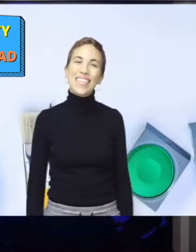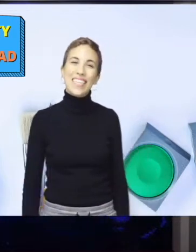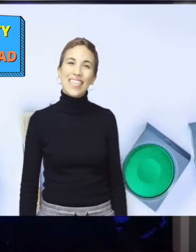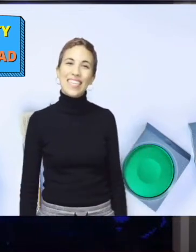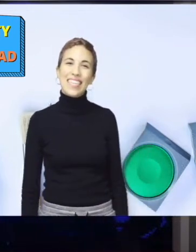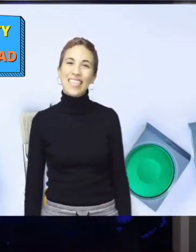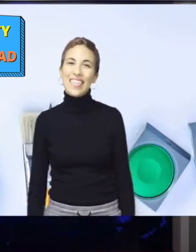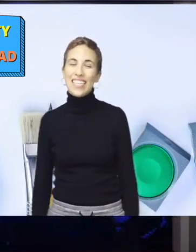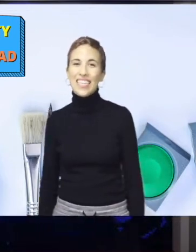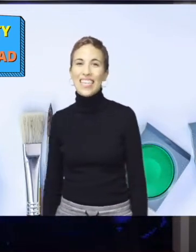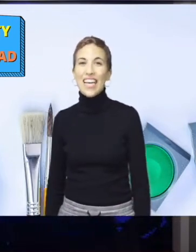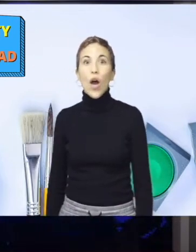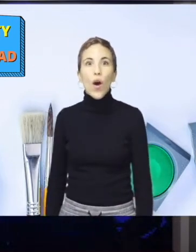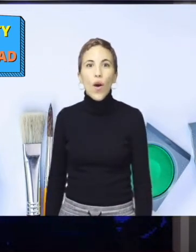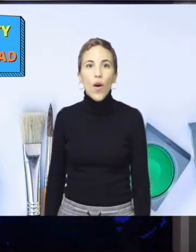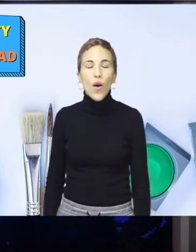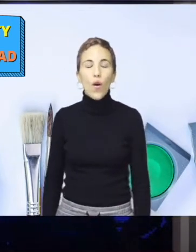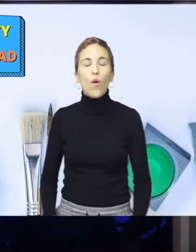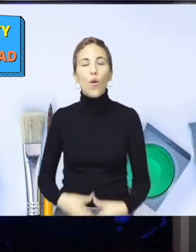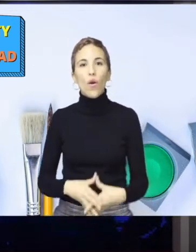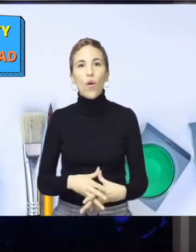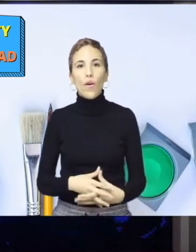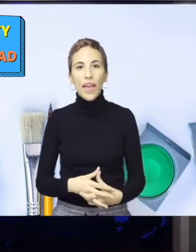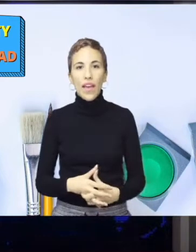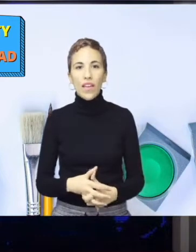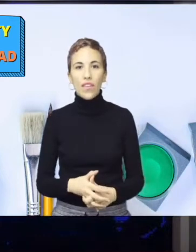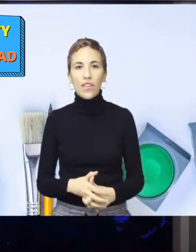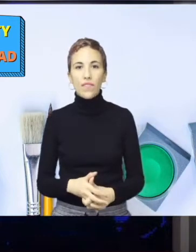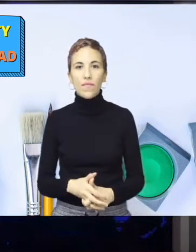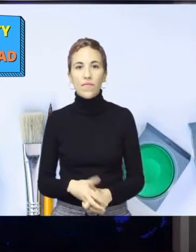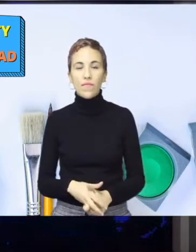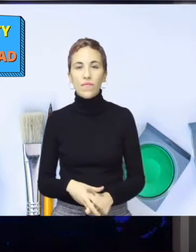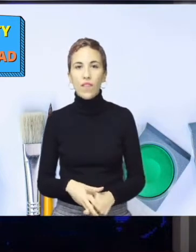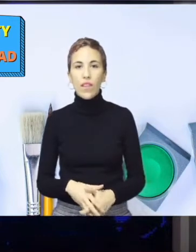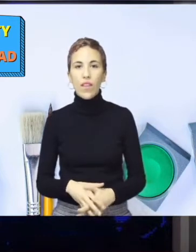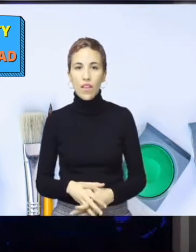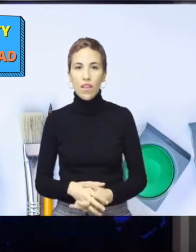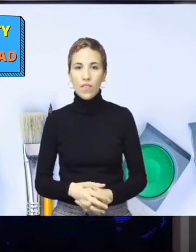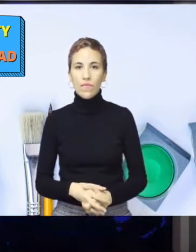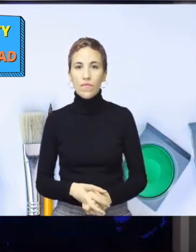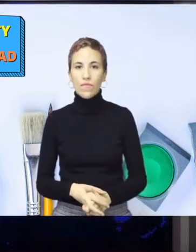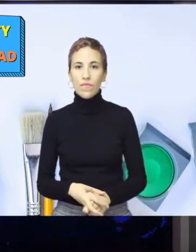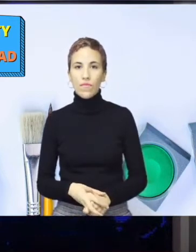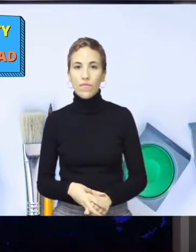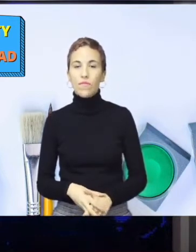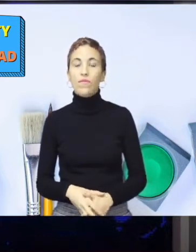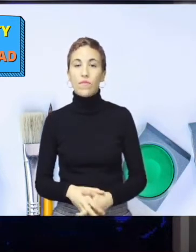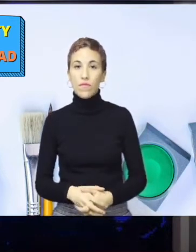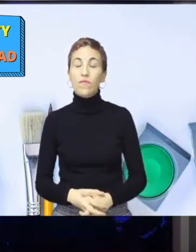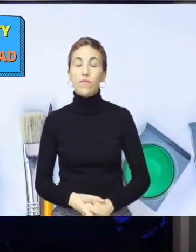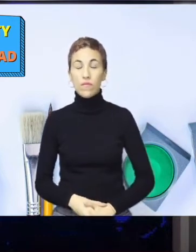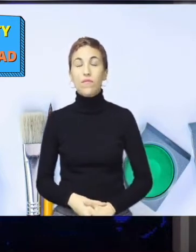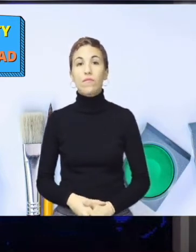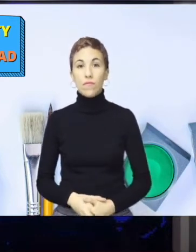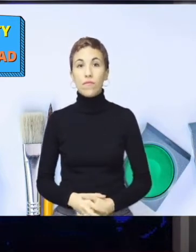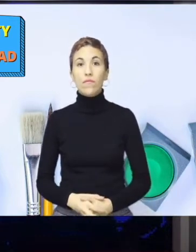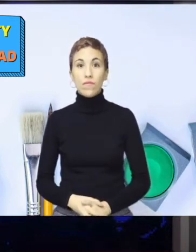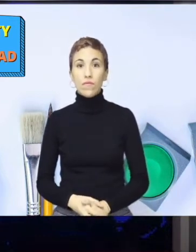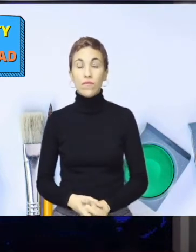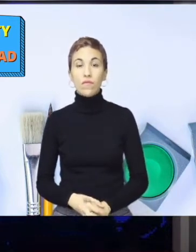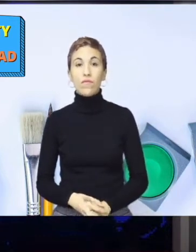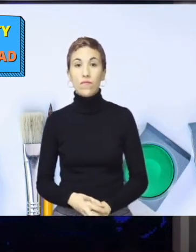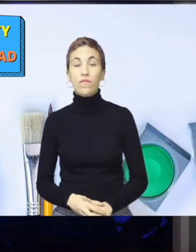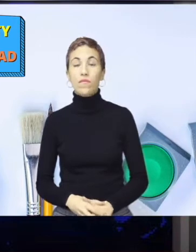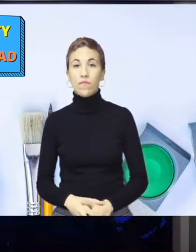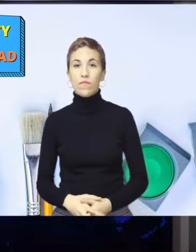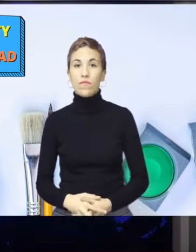to talk to you about something. Miss Shama, students, healthy brains are so important right now, okay? Healthy